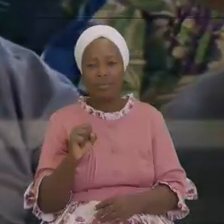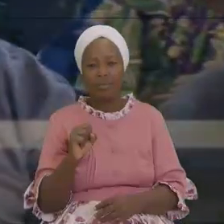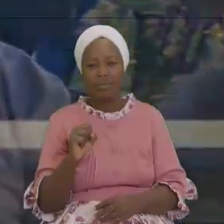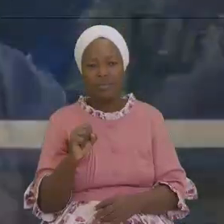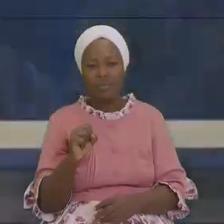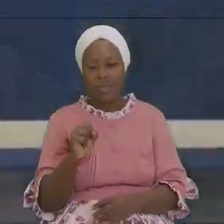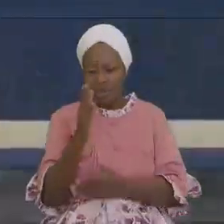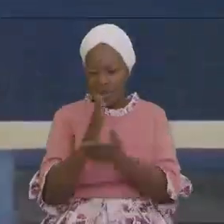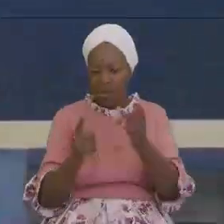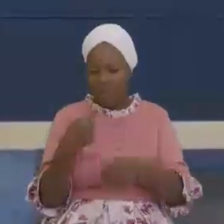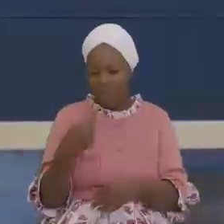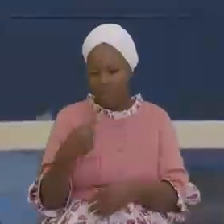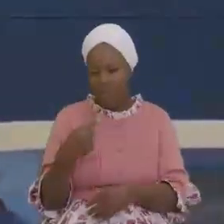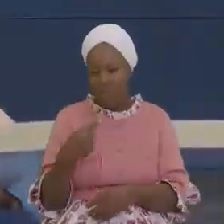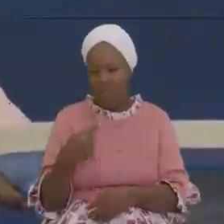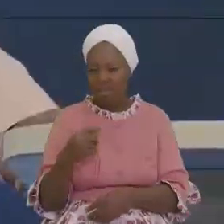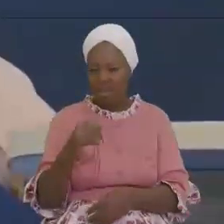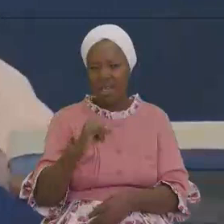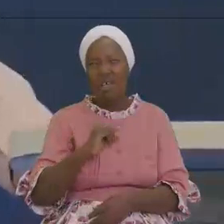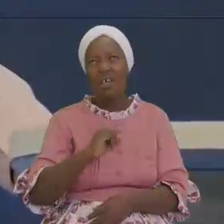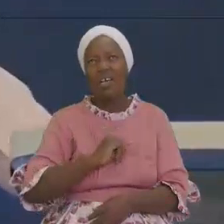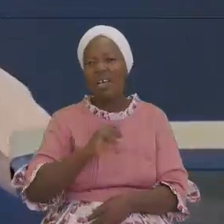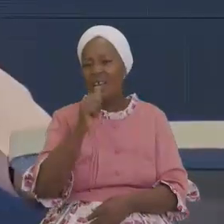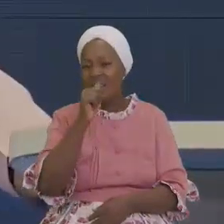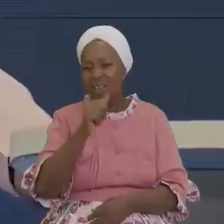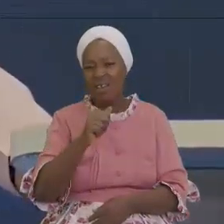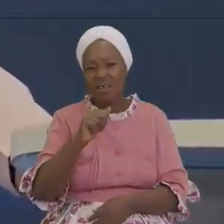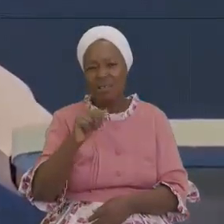Somebody said, I am ignorant.